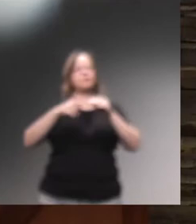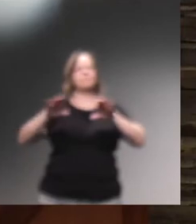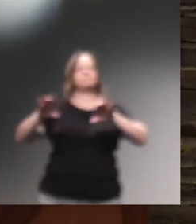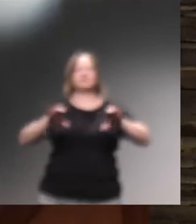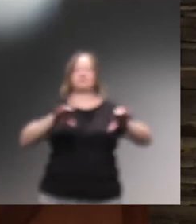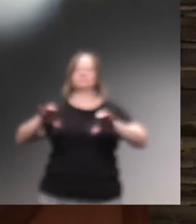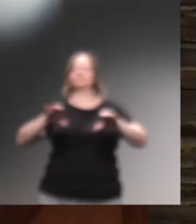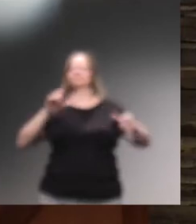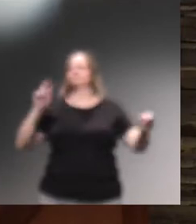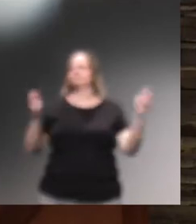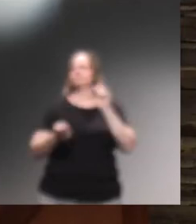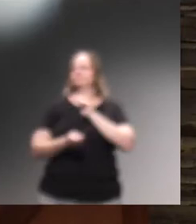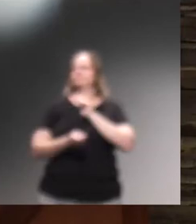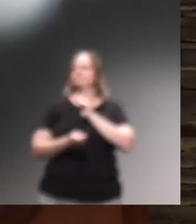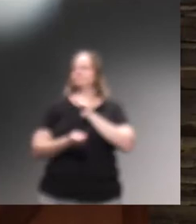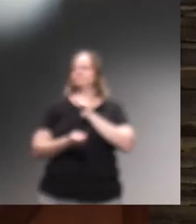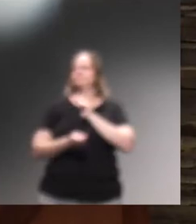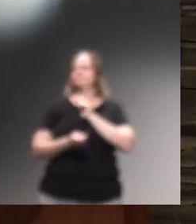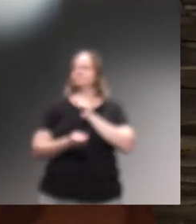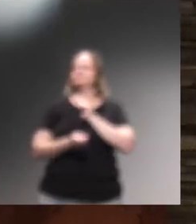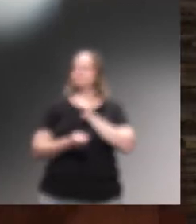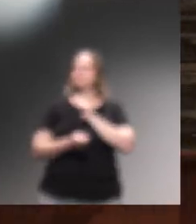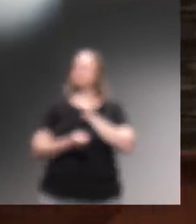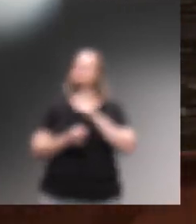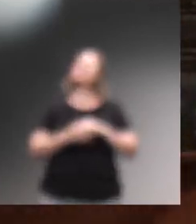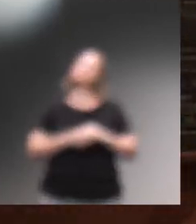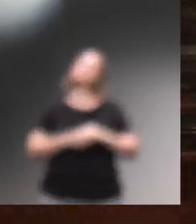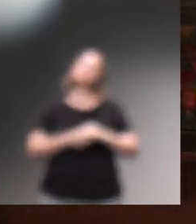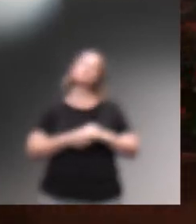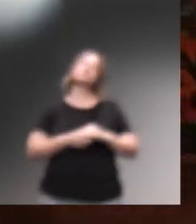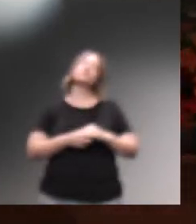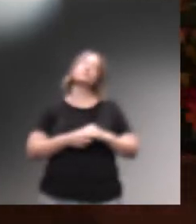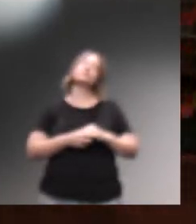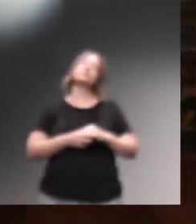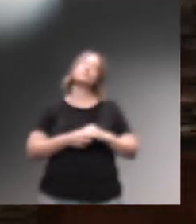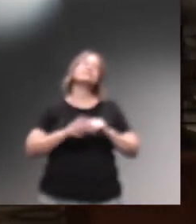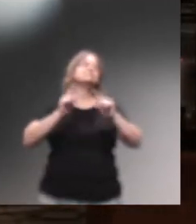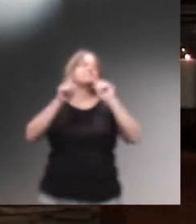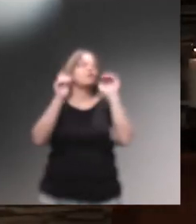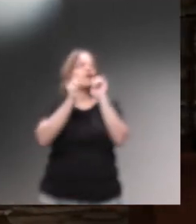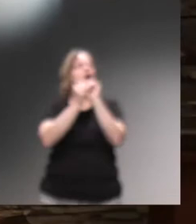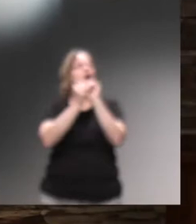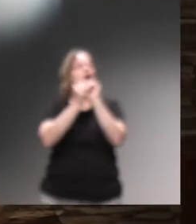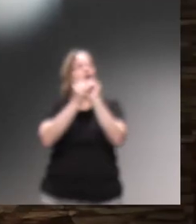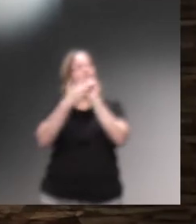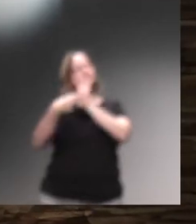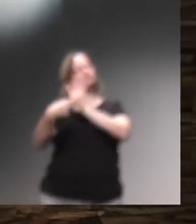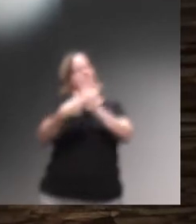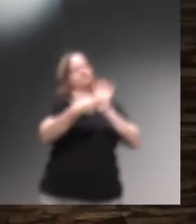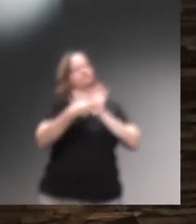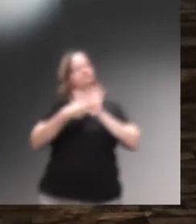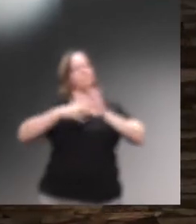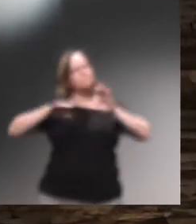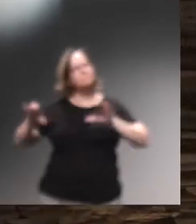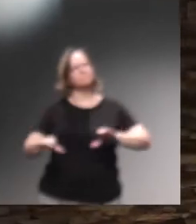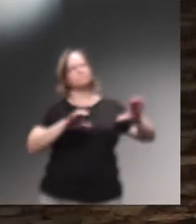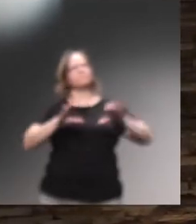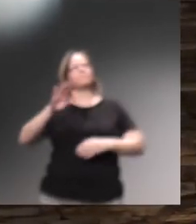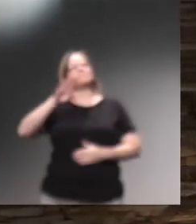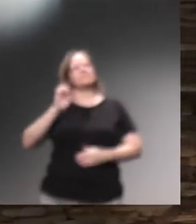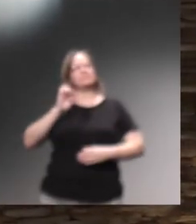a different way of living, of being. And